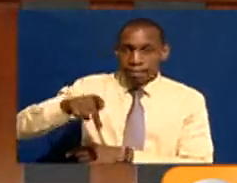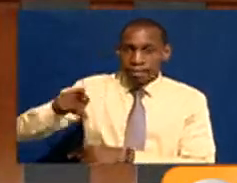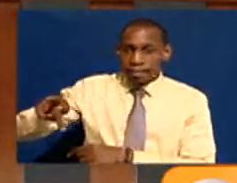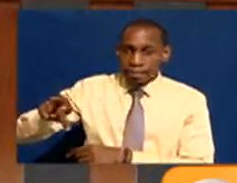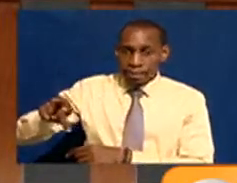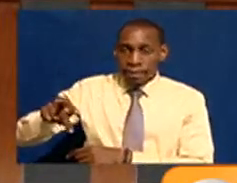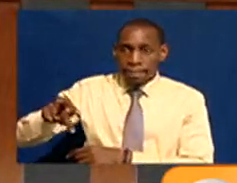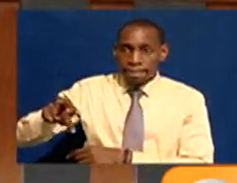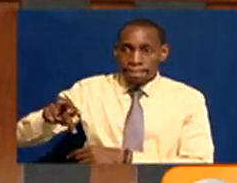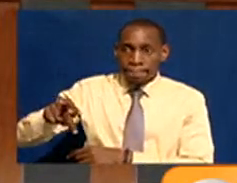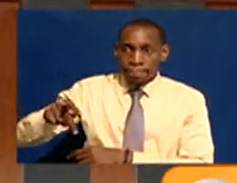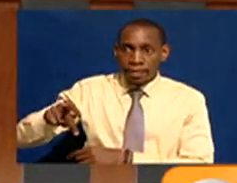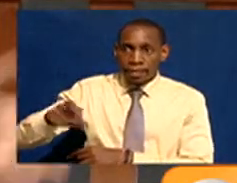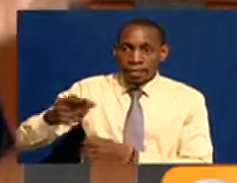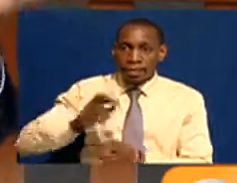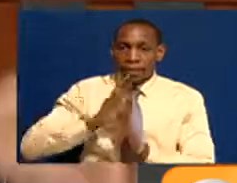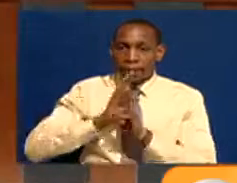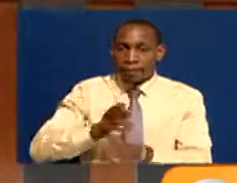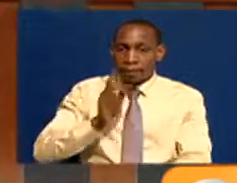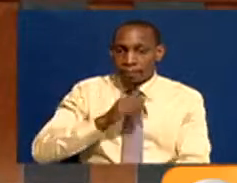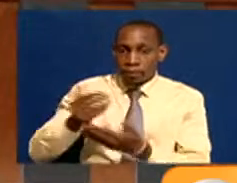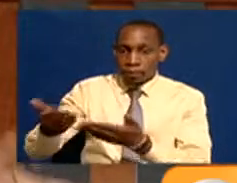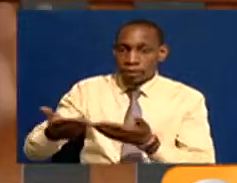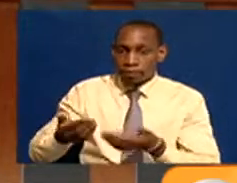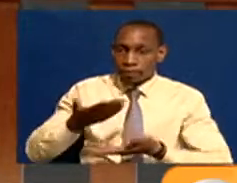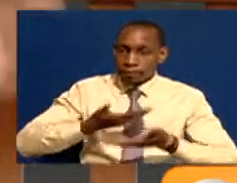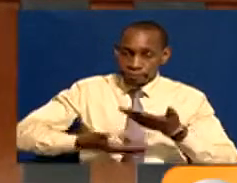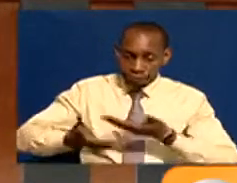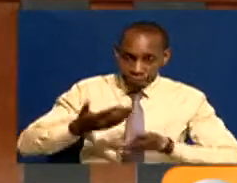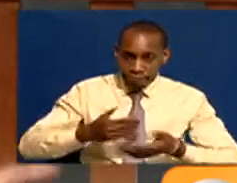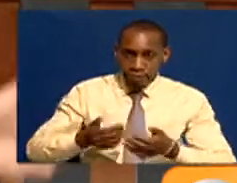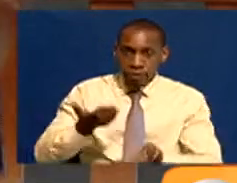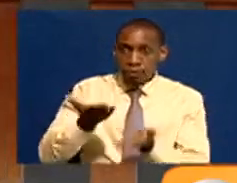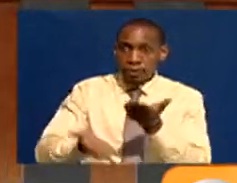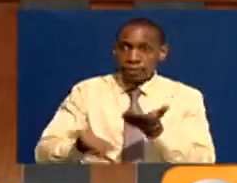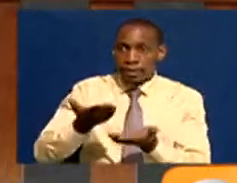is going to be reporting to me, we sit down together, we